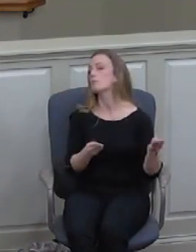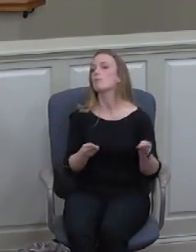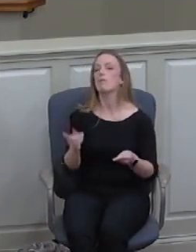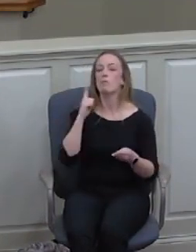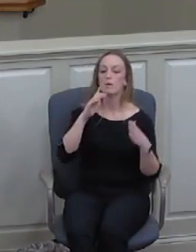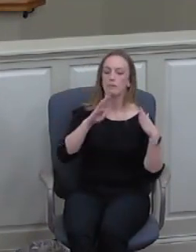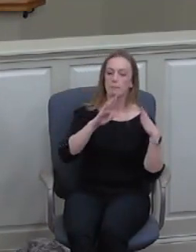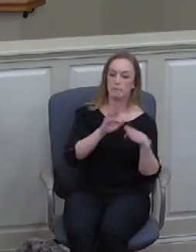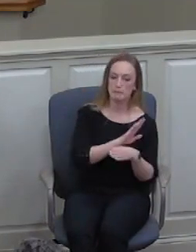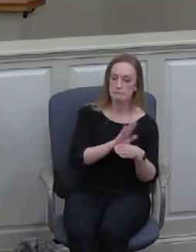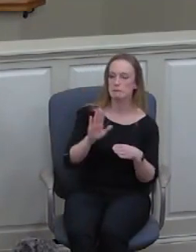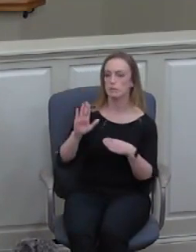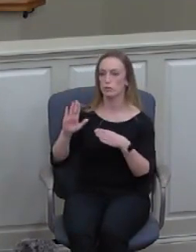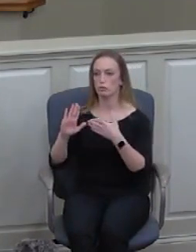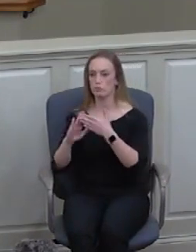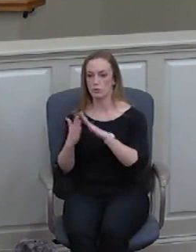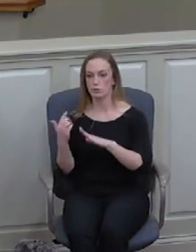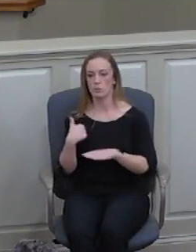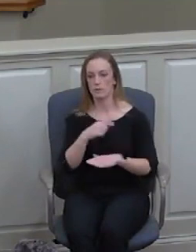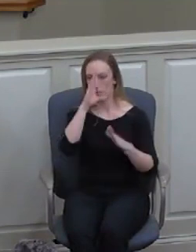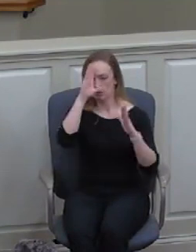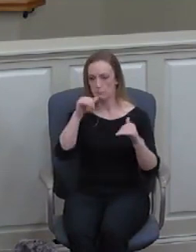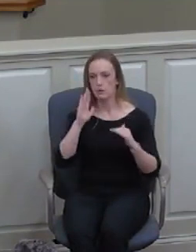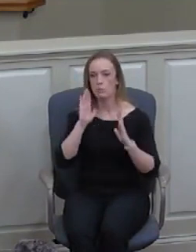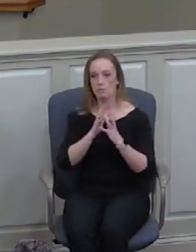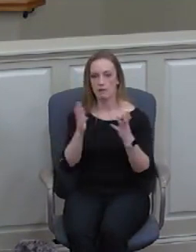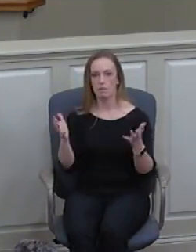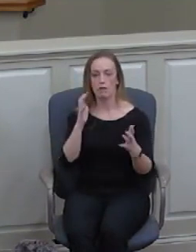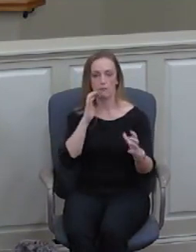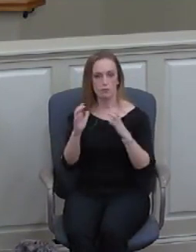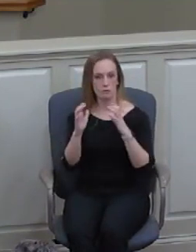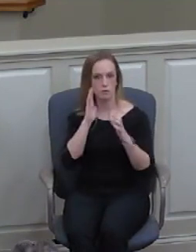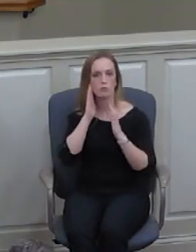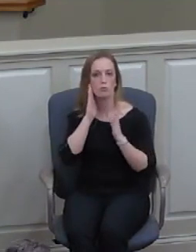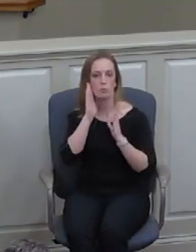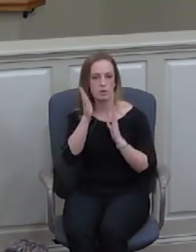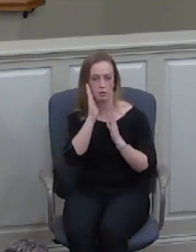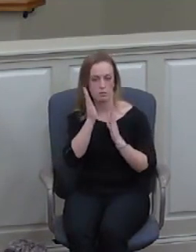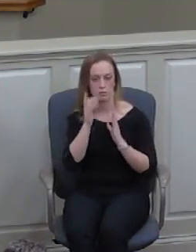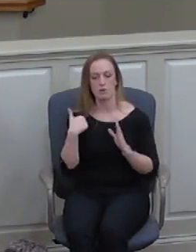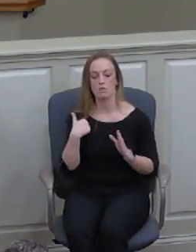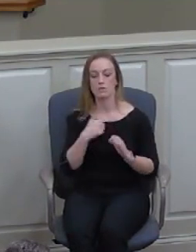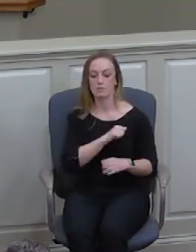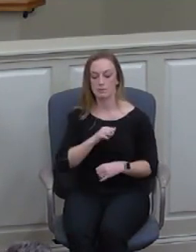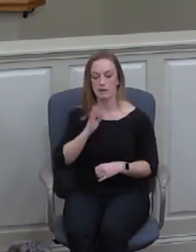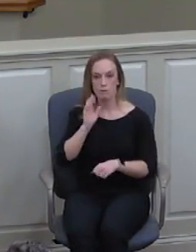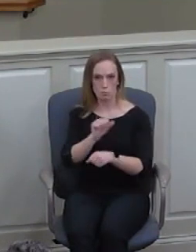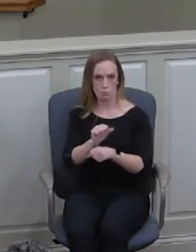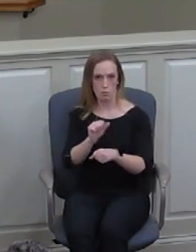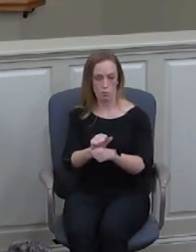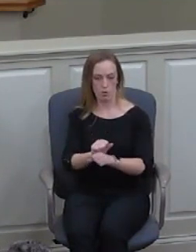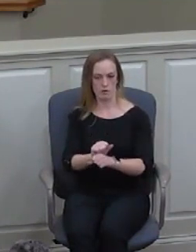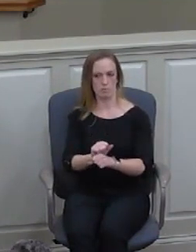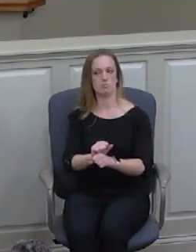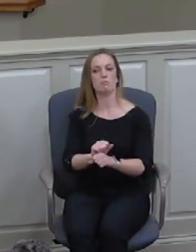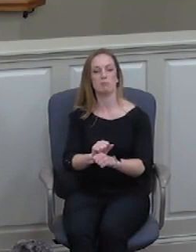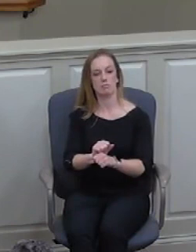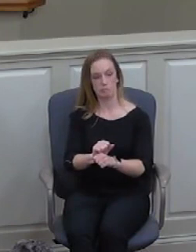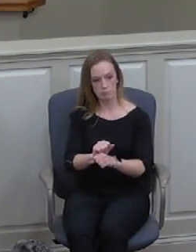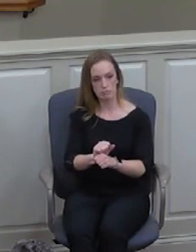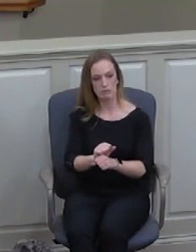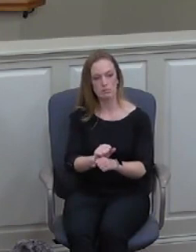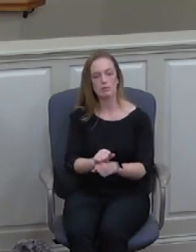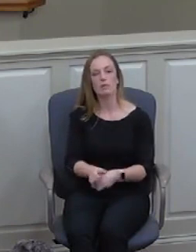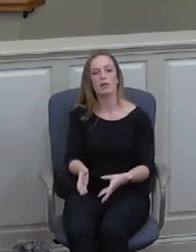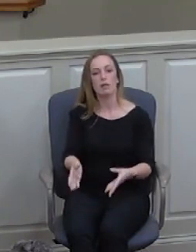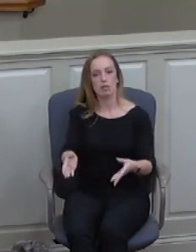we expect that communication to be high, and the staff will work in the transparency that is allowed and expected under